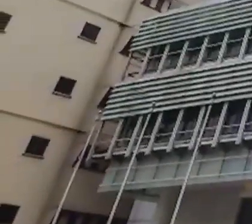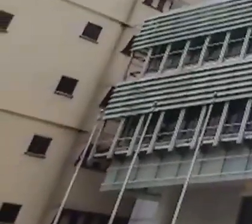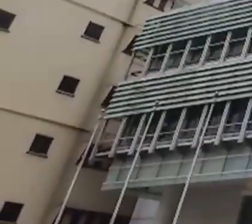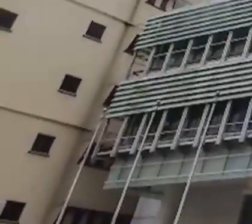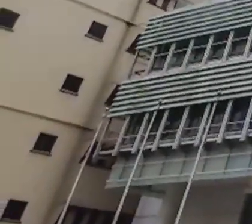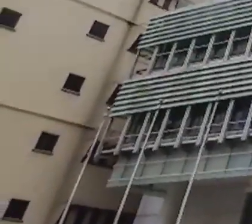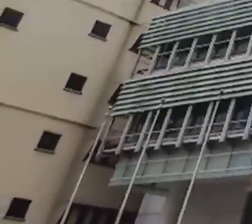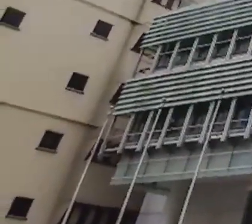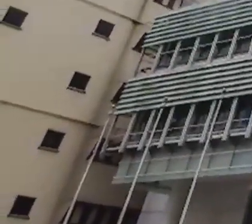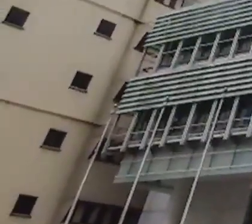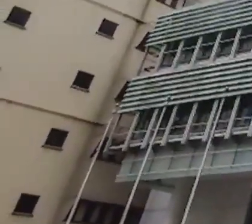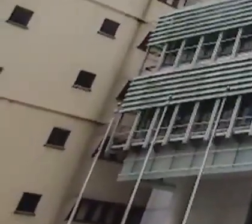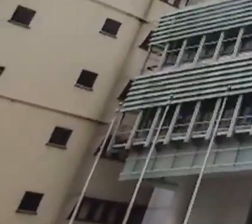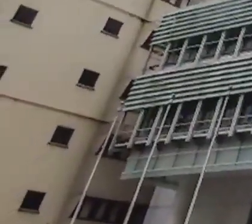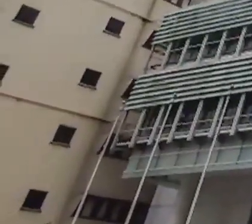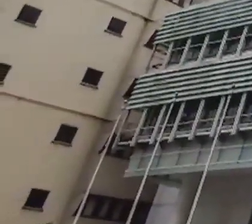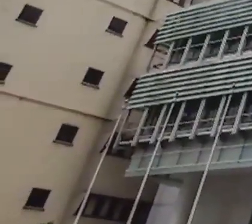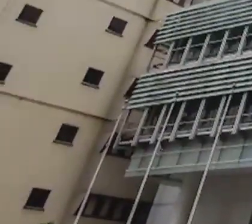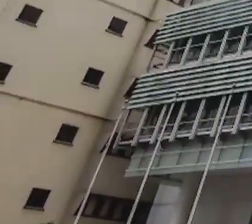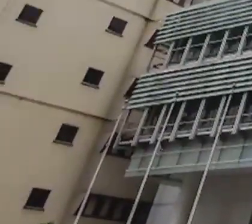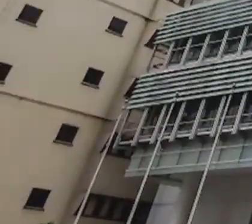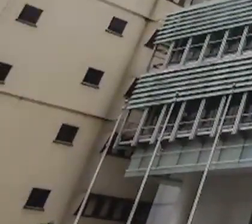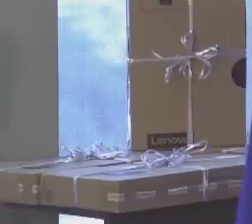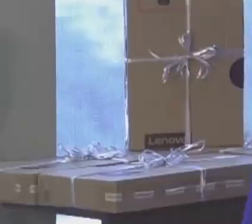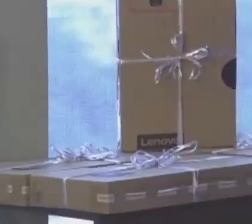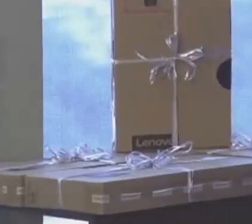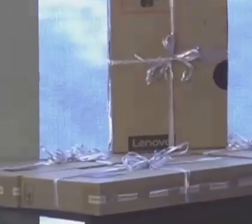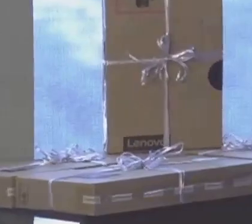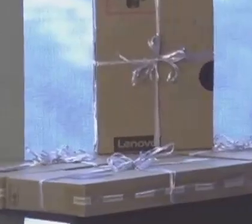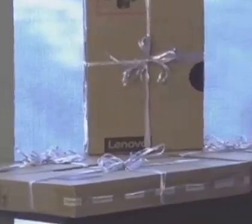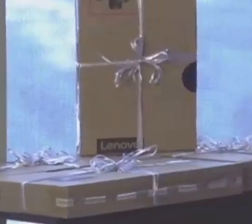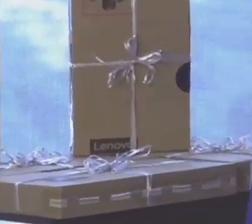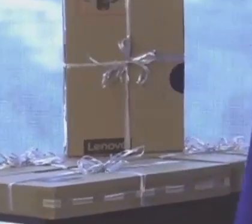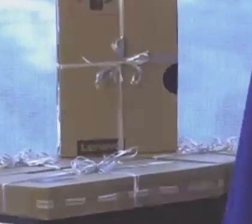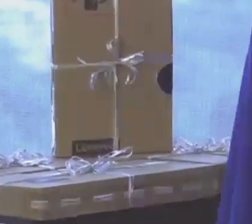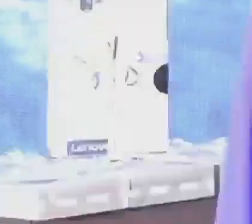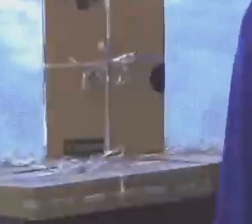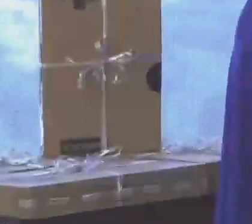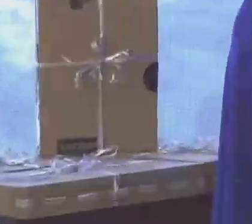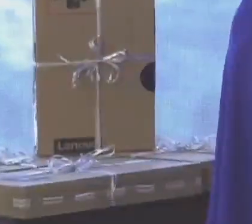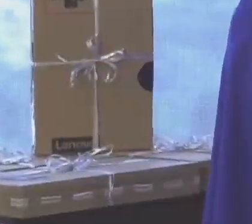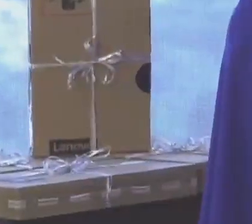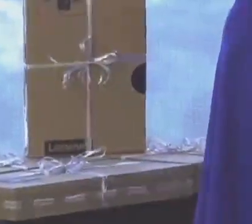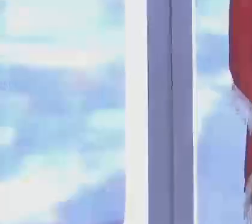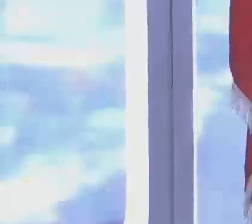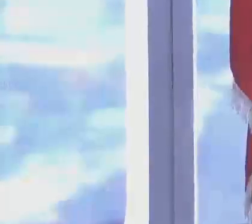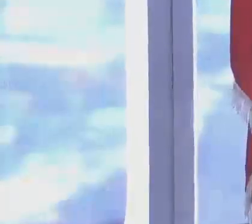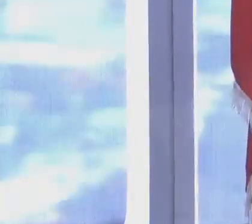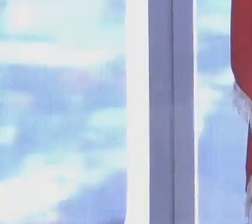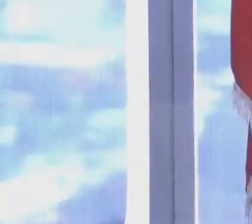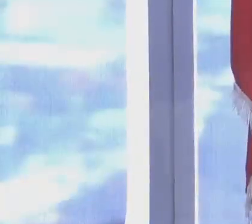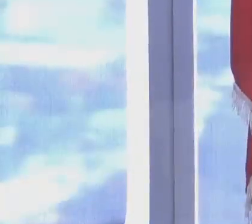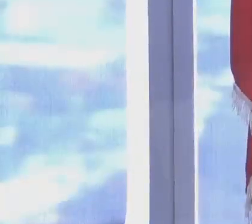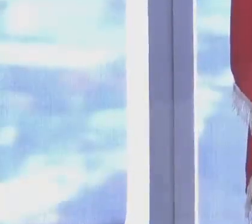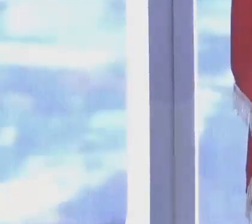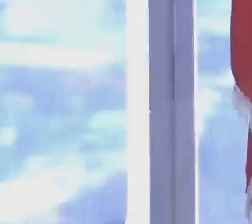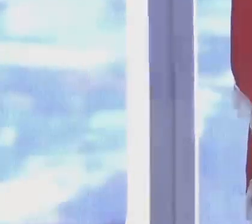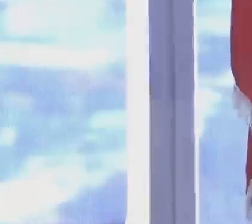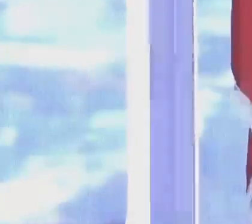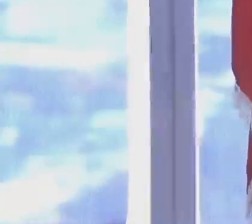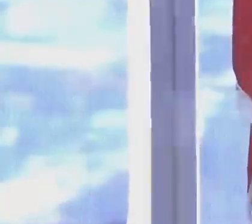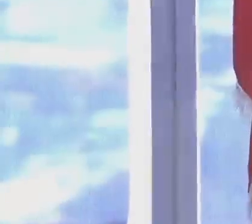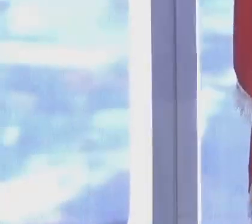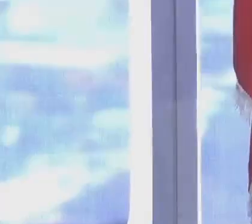with its public and private sector partners, distributed laptops to several primary and secondary schools in its drive to